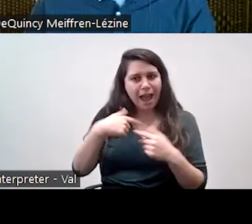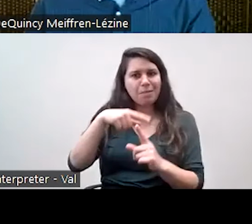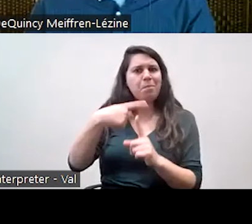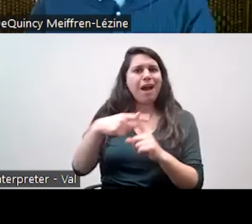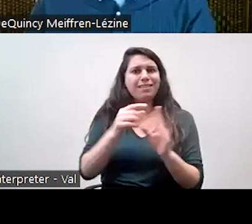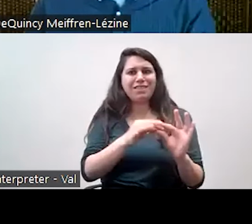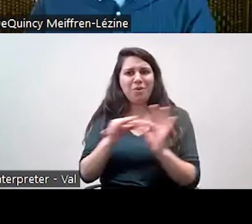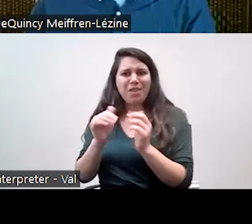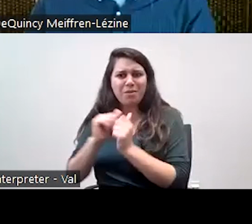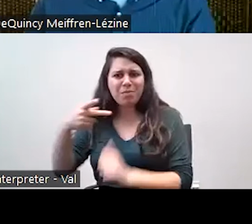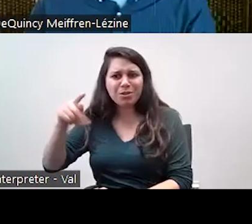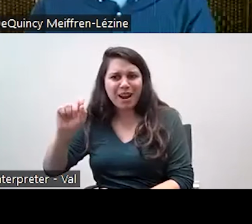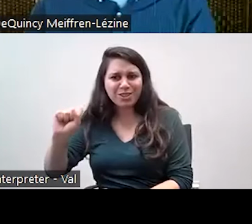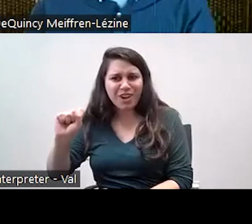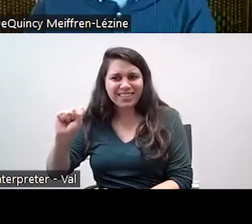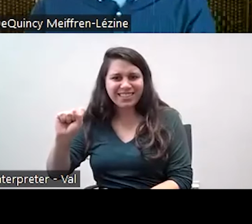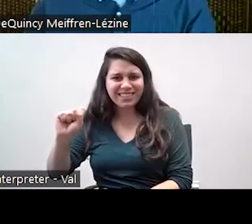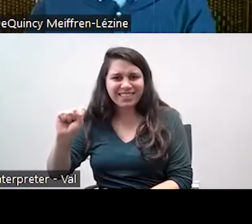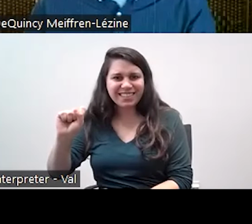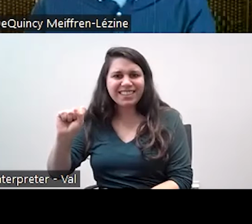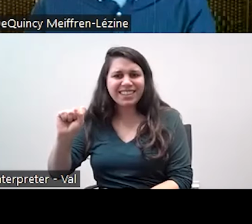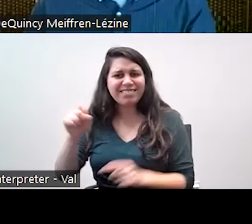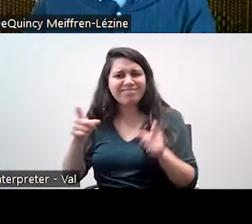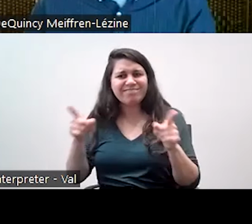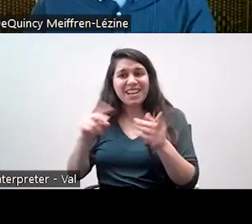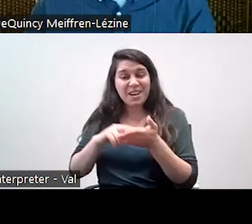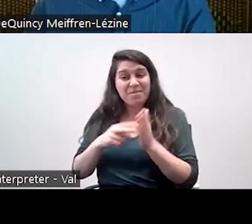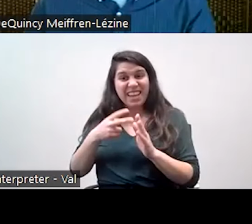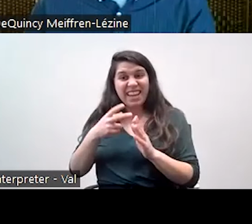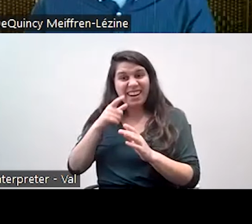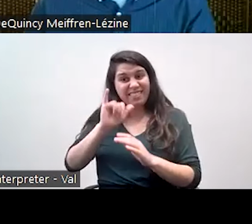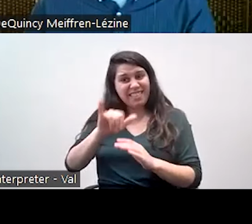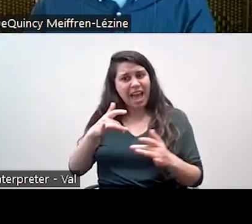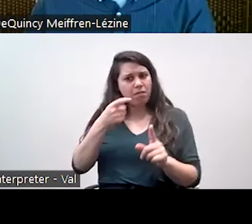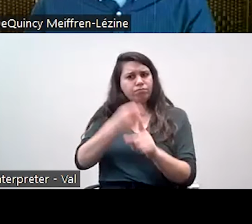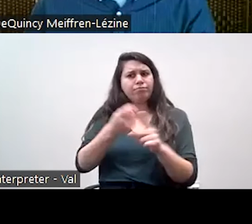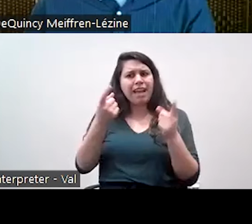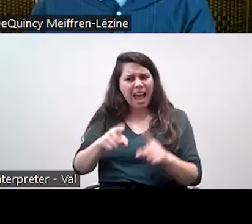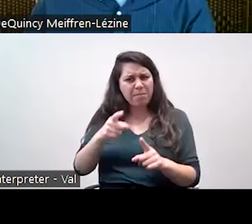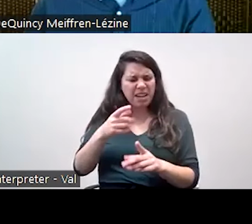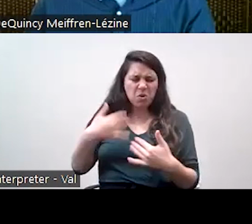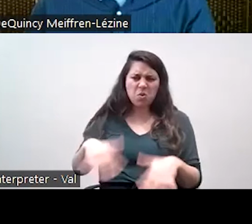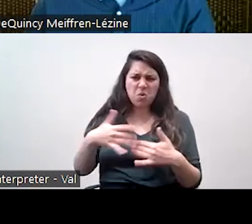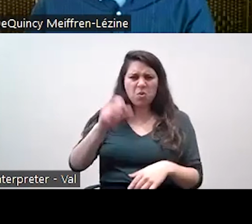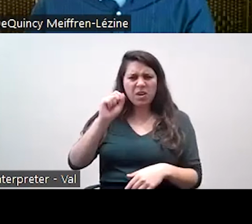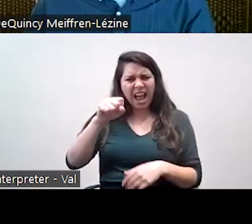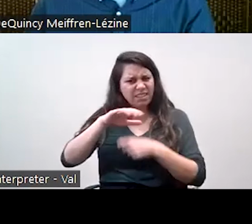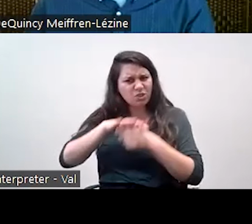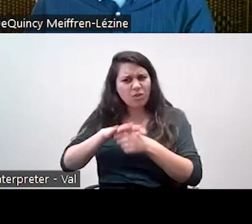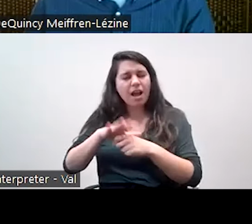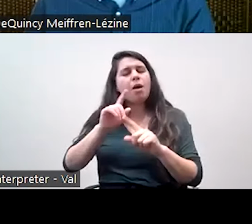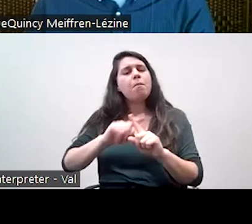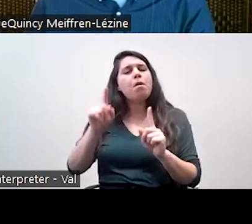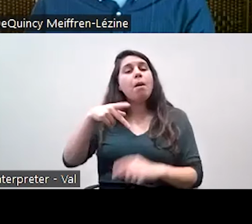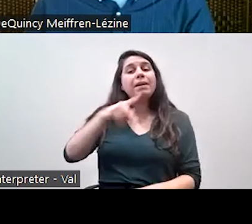stress. This shows that the events did have high impact, but the post-traumatic growth moderated the connection